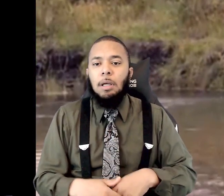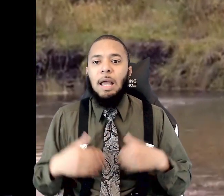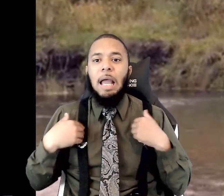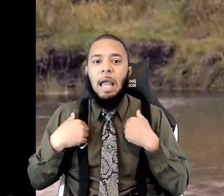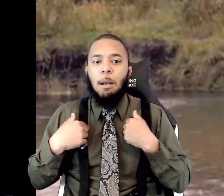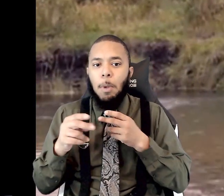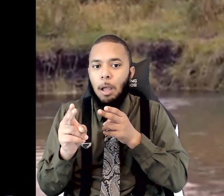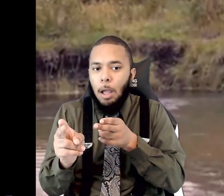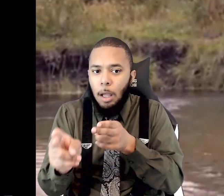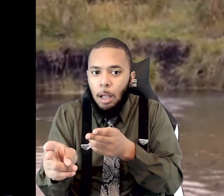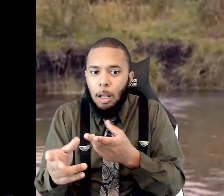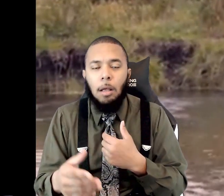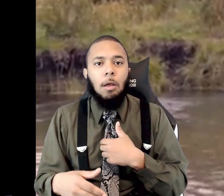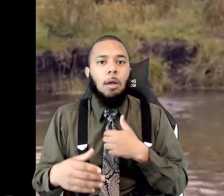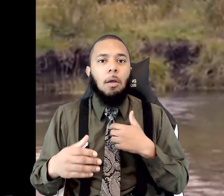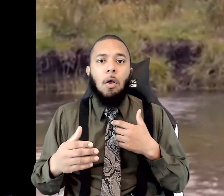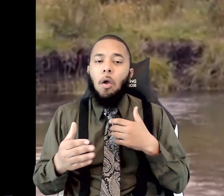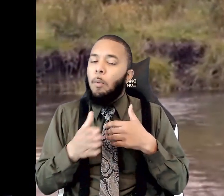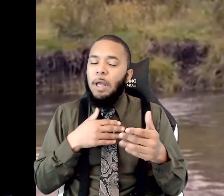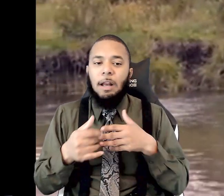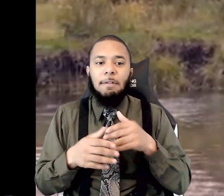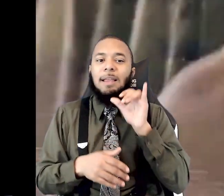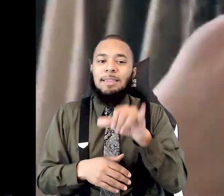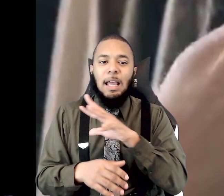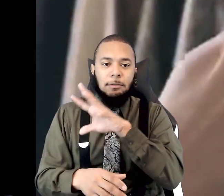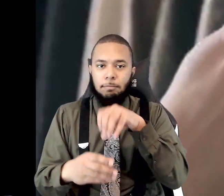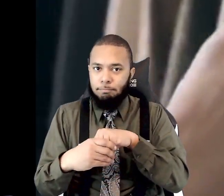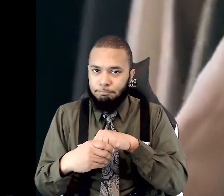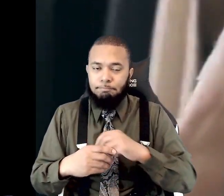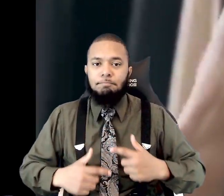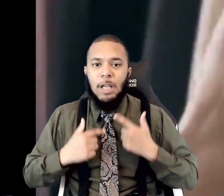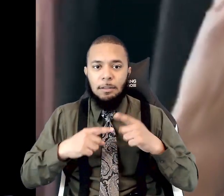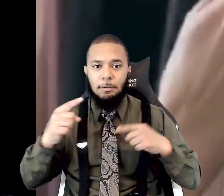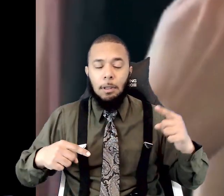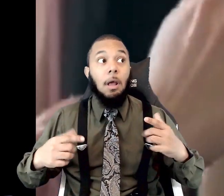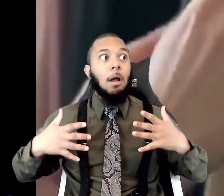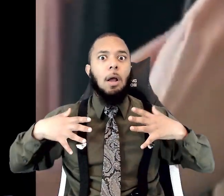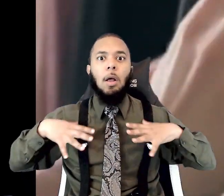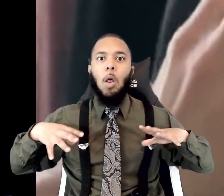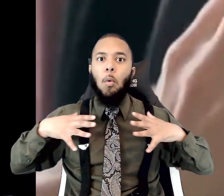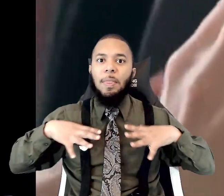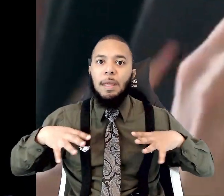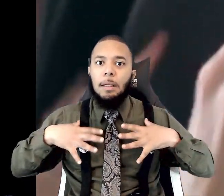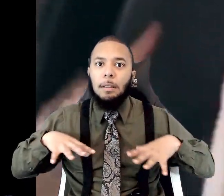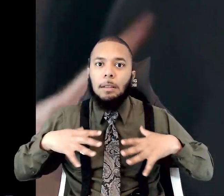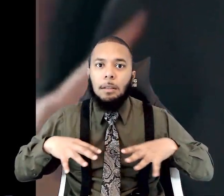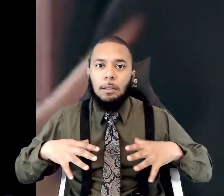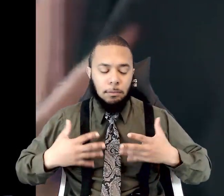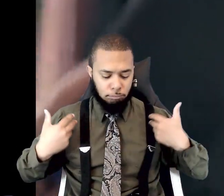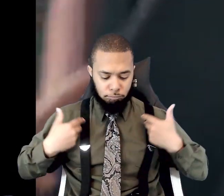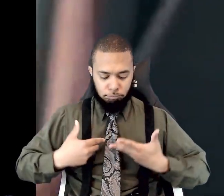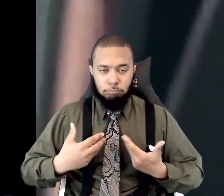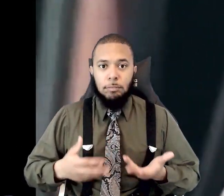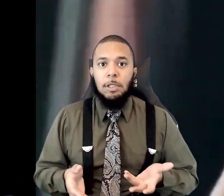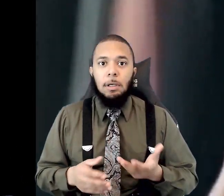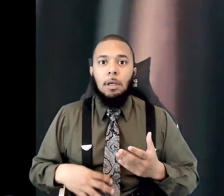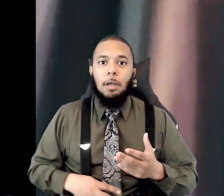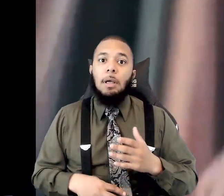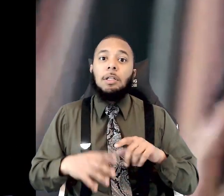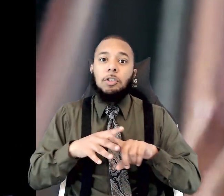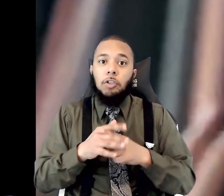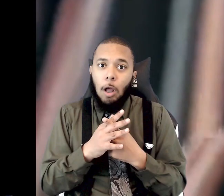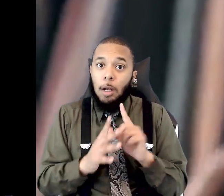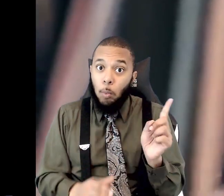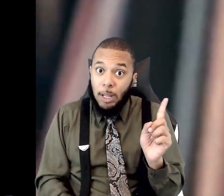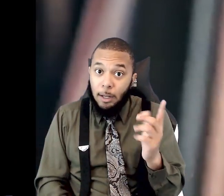whatever the case may be, that's a result of biodiversity. The clothing that we wear, most of the clothing that we wear has its roots in some